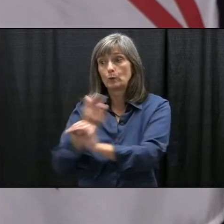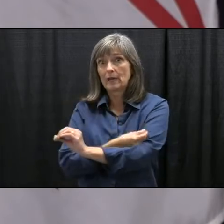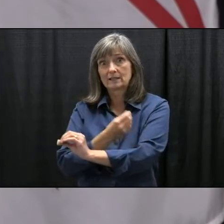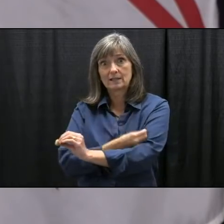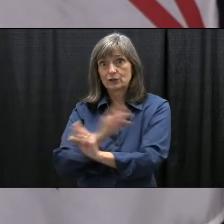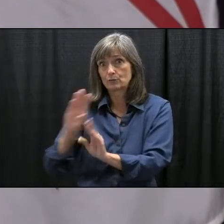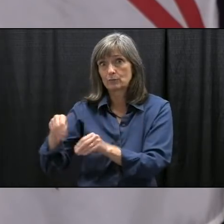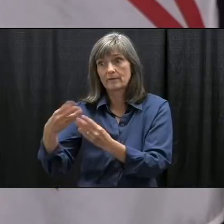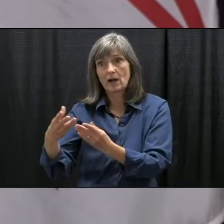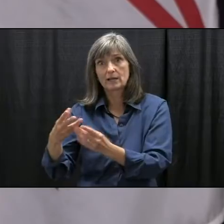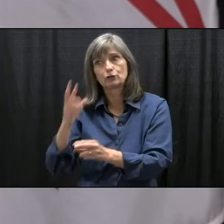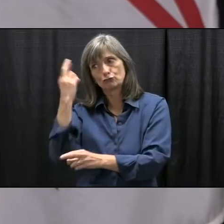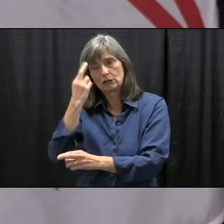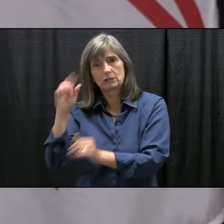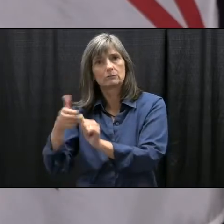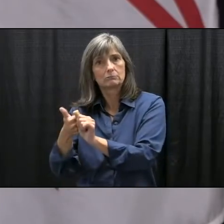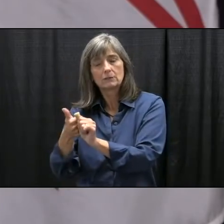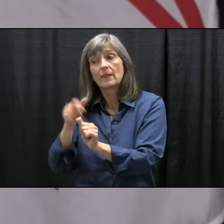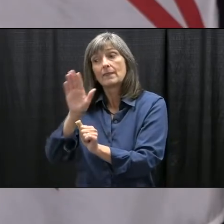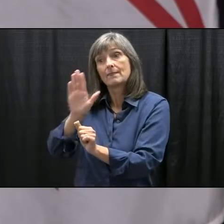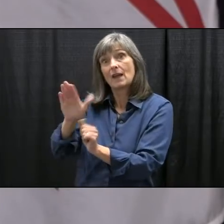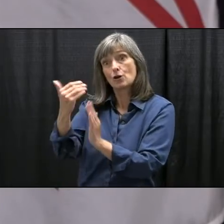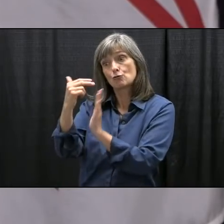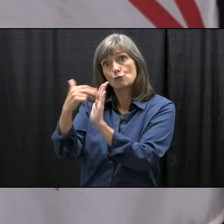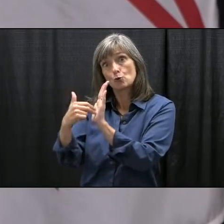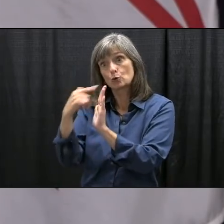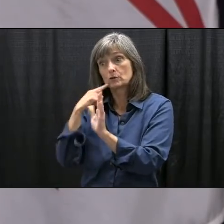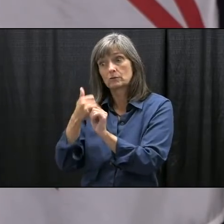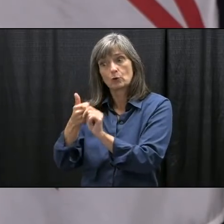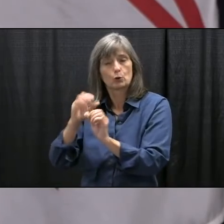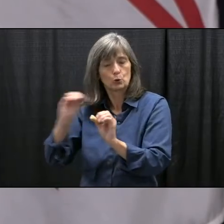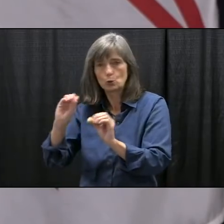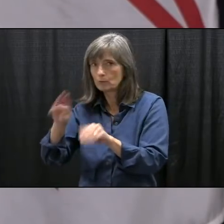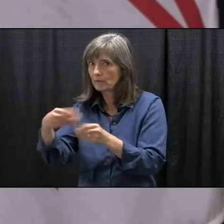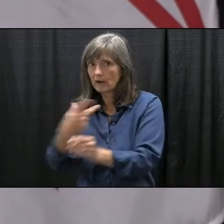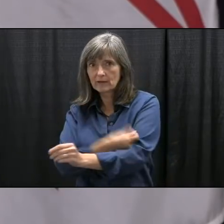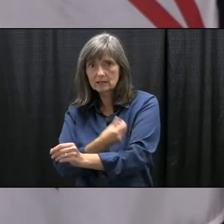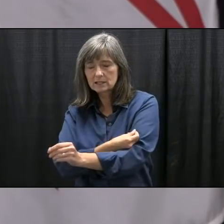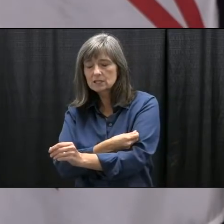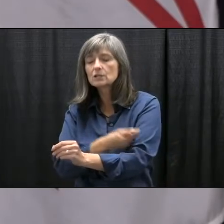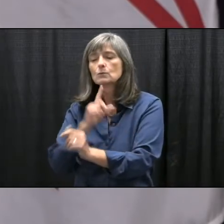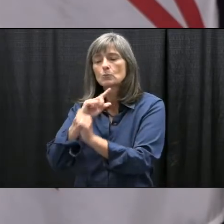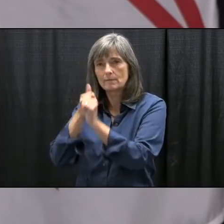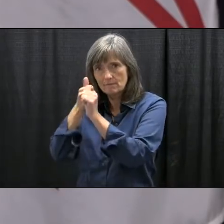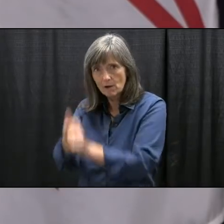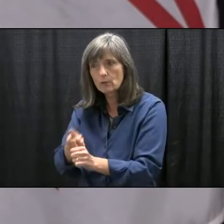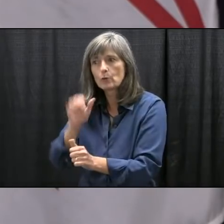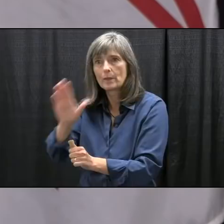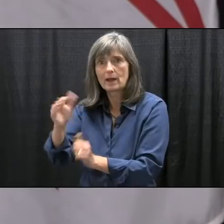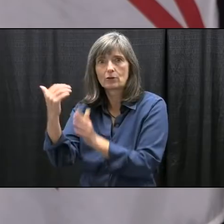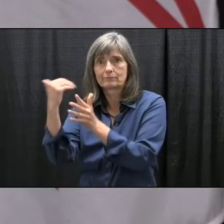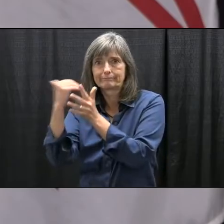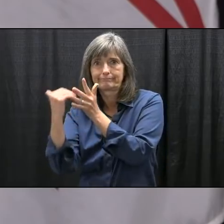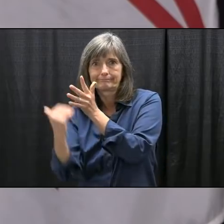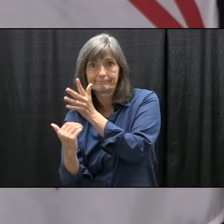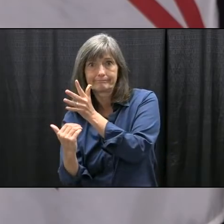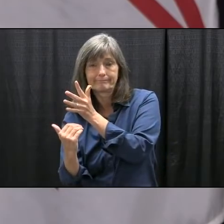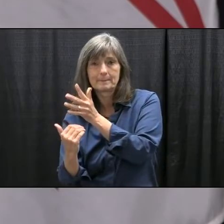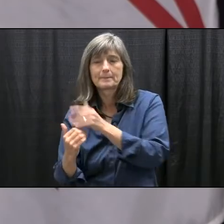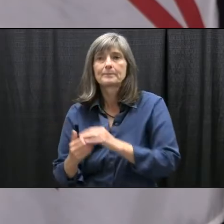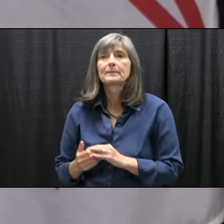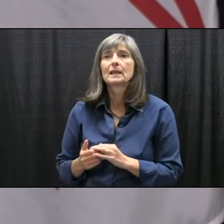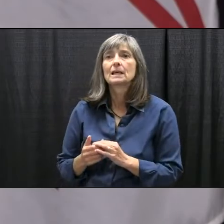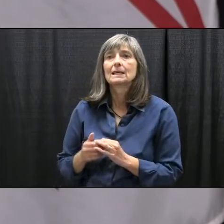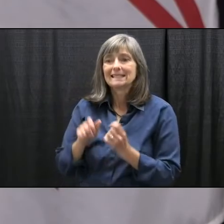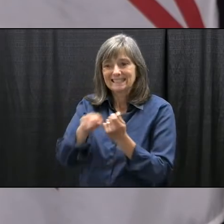as acceptable under the vaccine passport approach. The details have